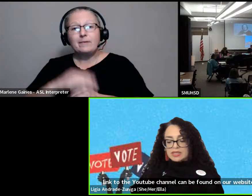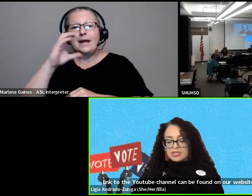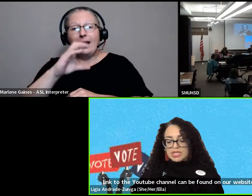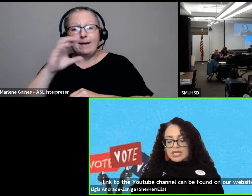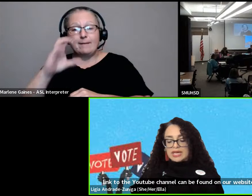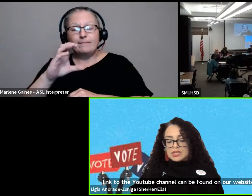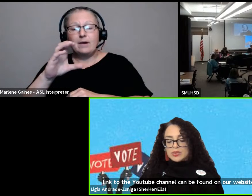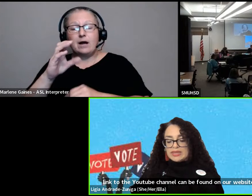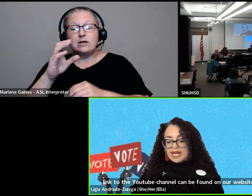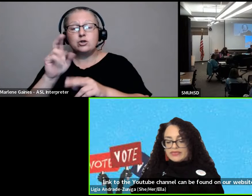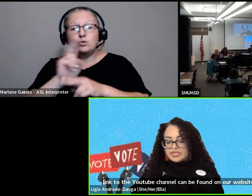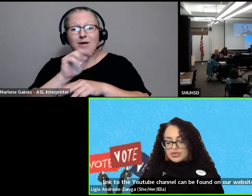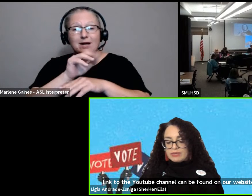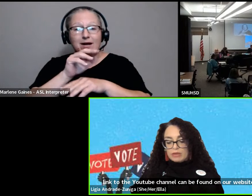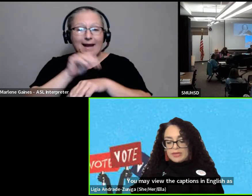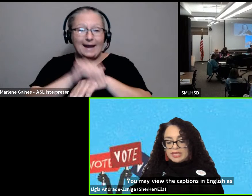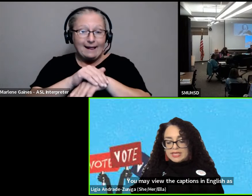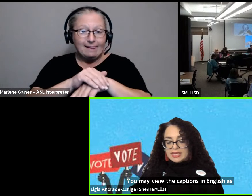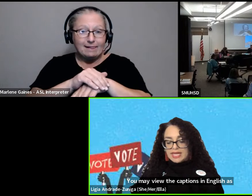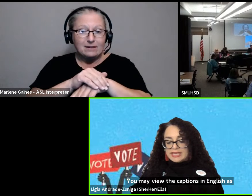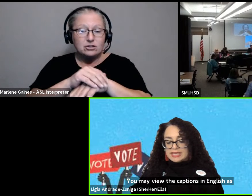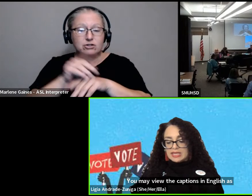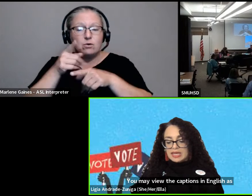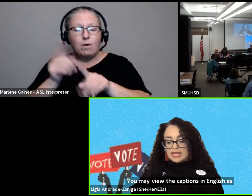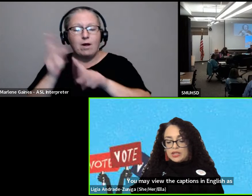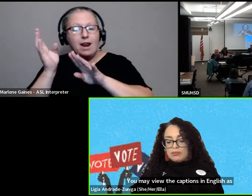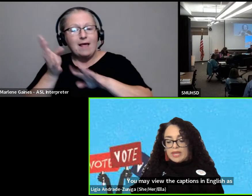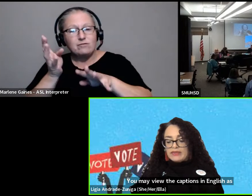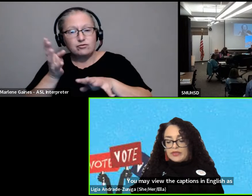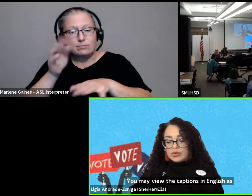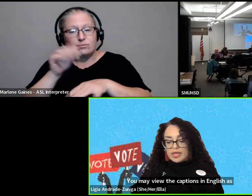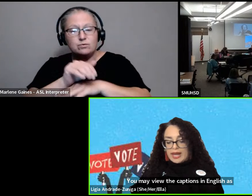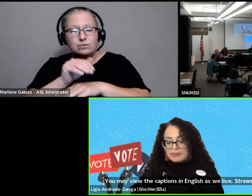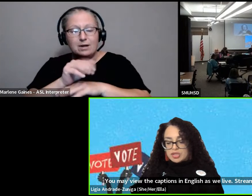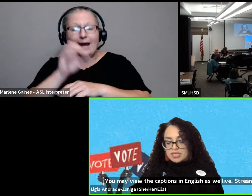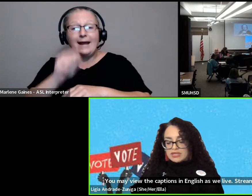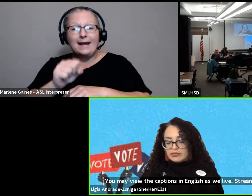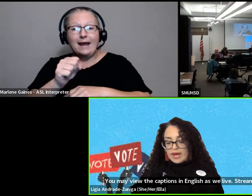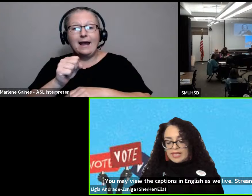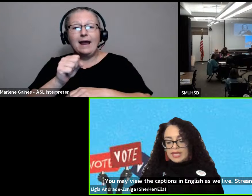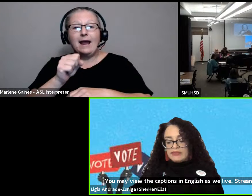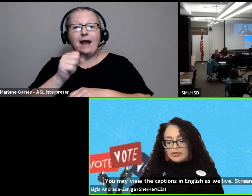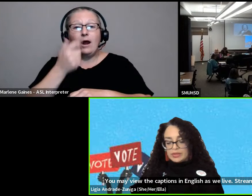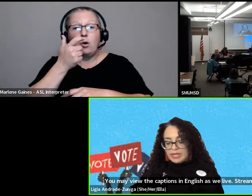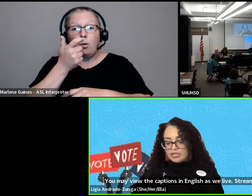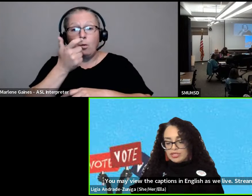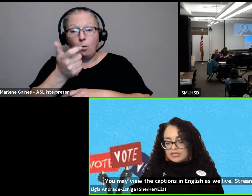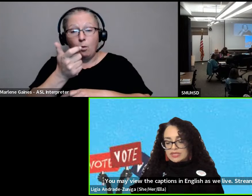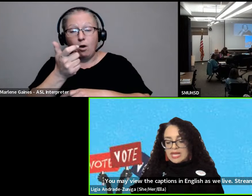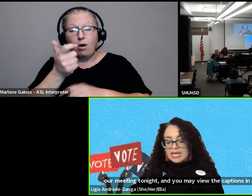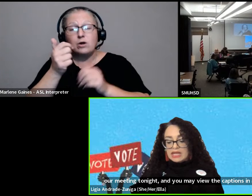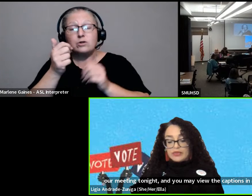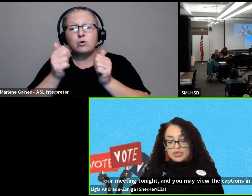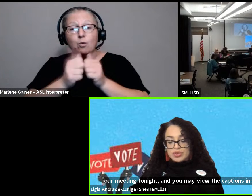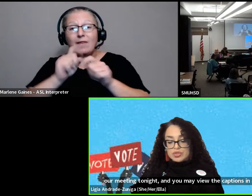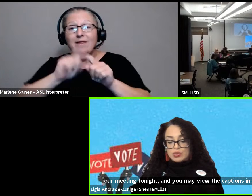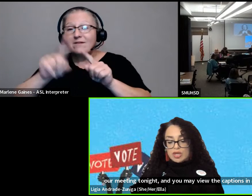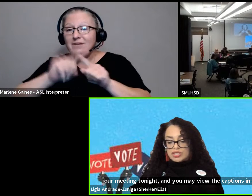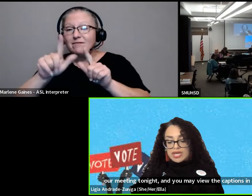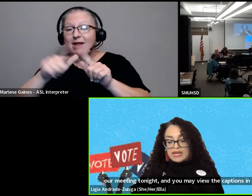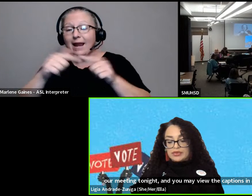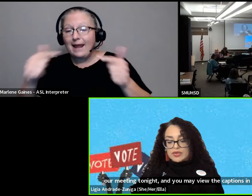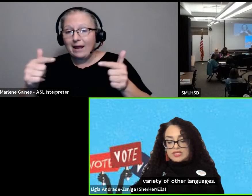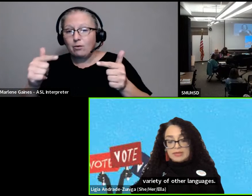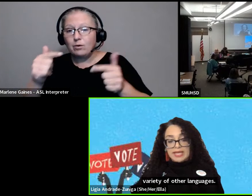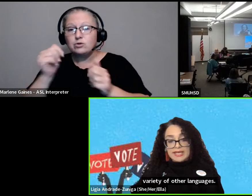in English as we live stream our meeting tonight, and you may view the captions in a variety of other languages if you choose to